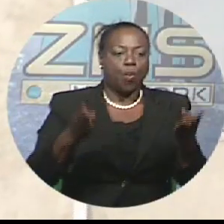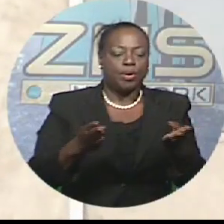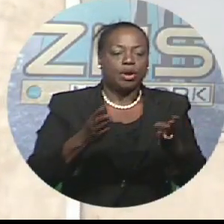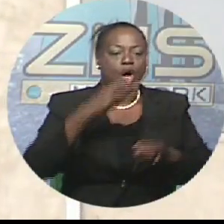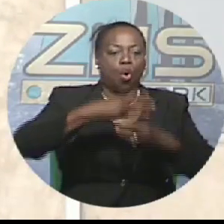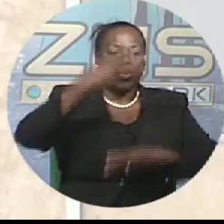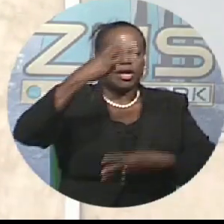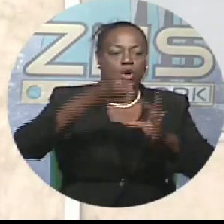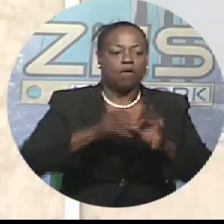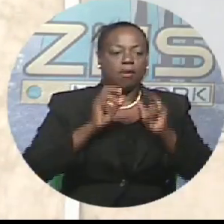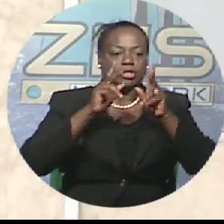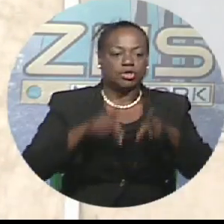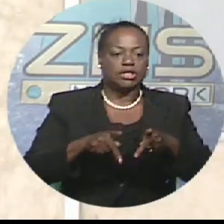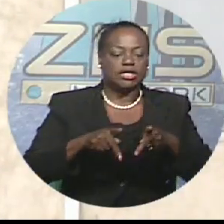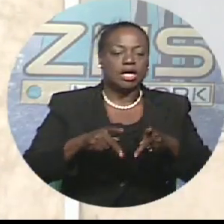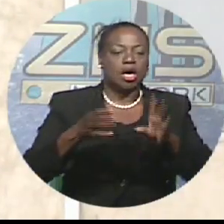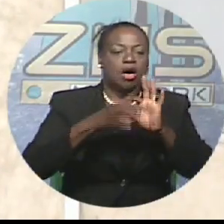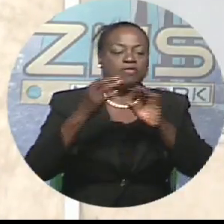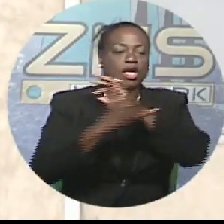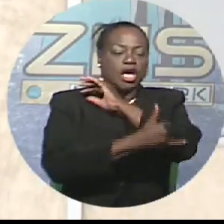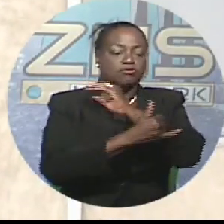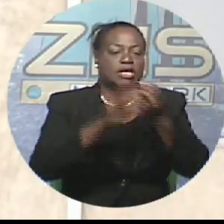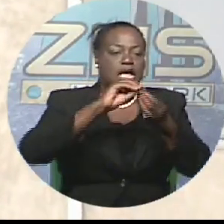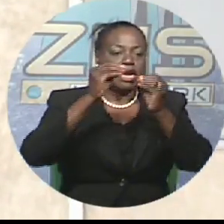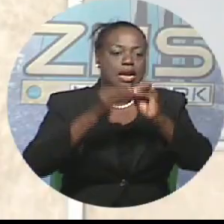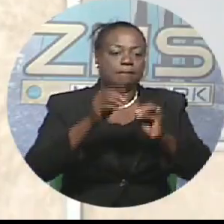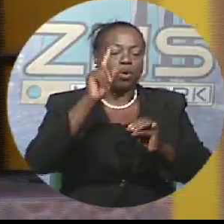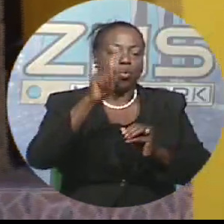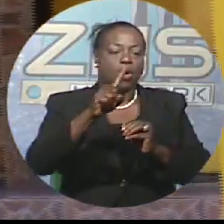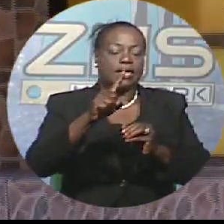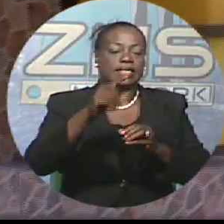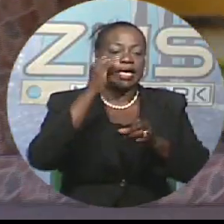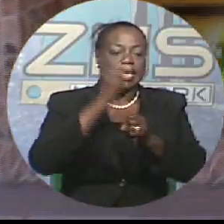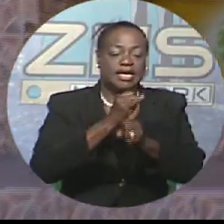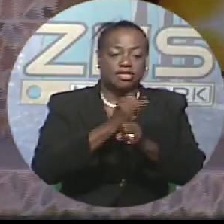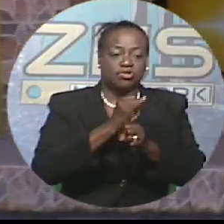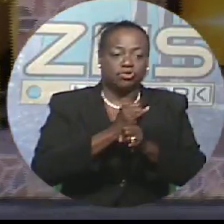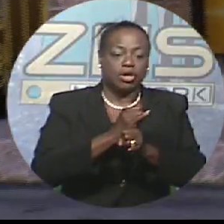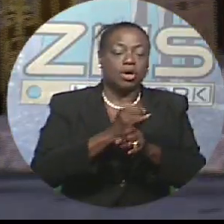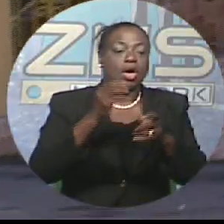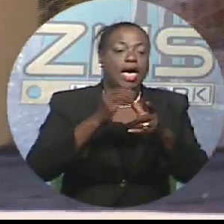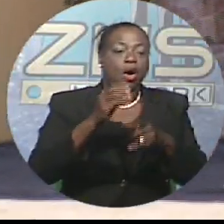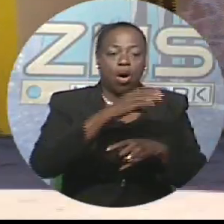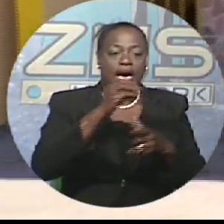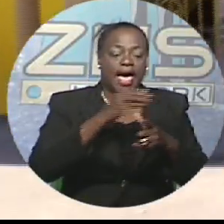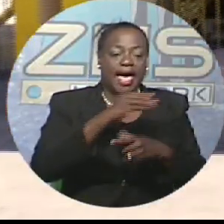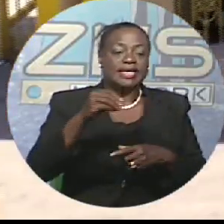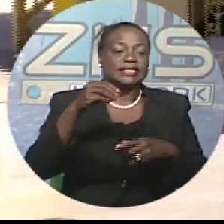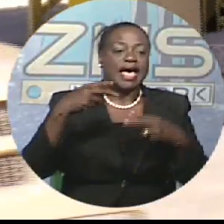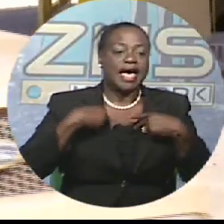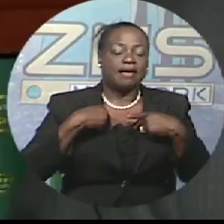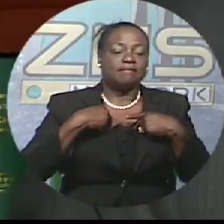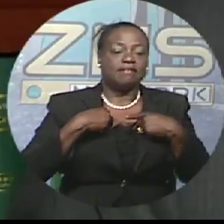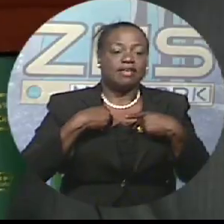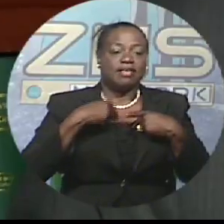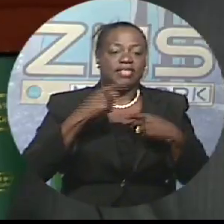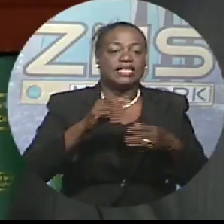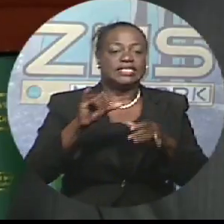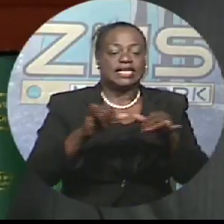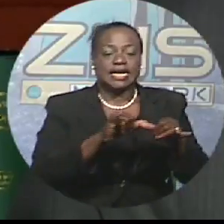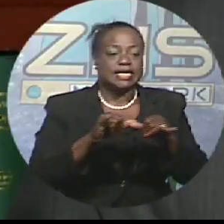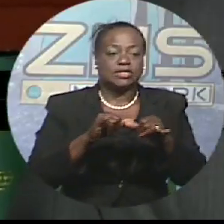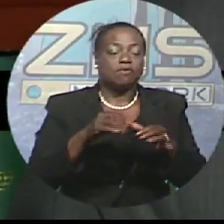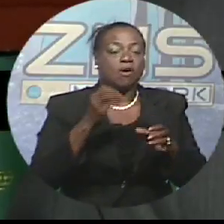for the country's number one industry, but will also allow webshop operators to maintain their international standards and obligations. A